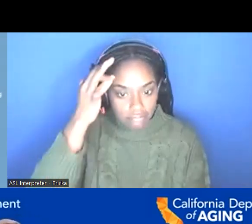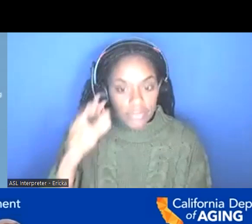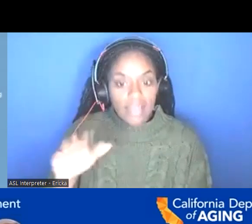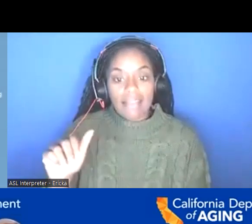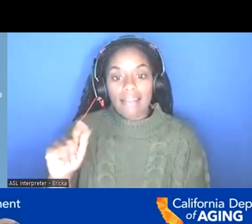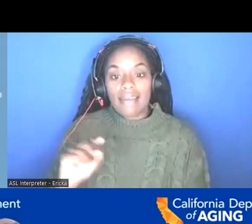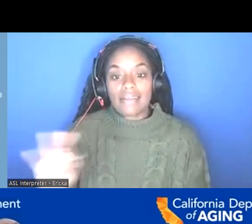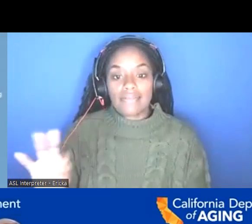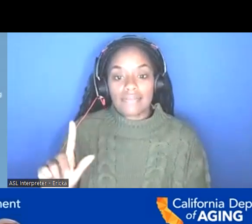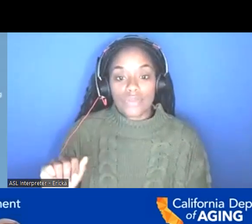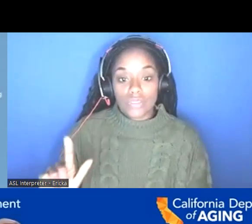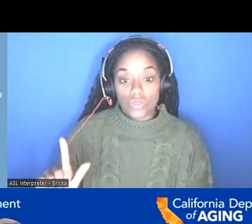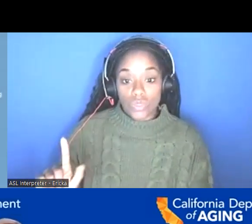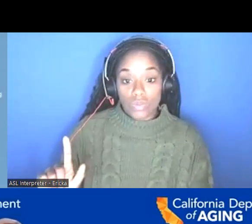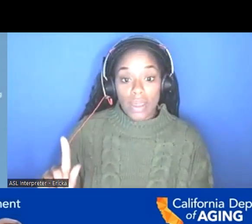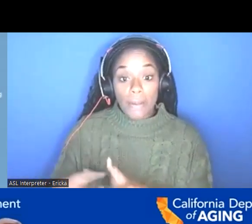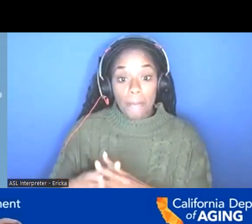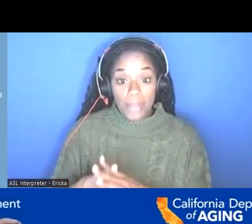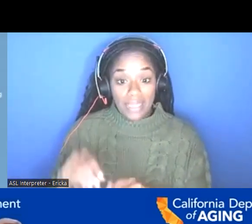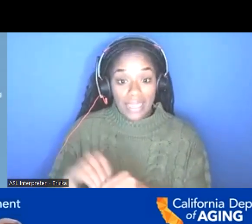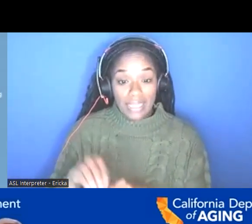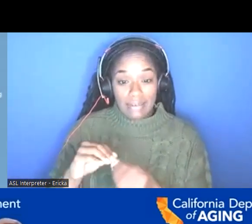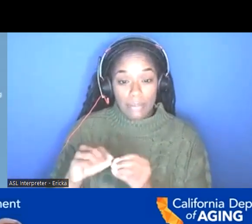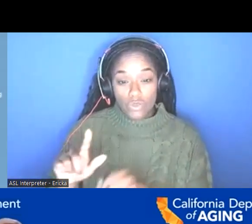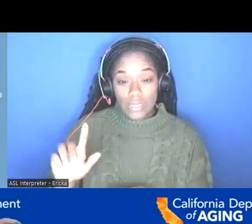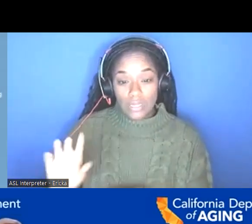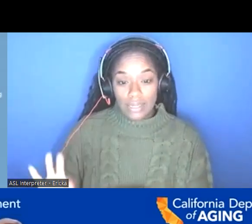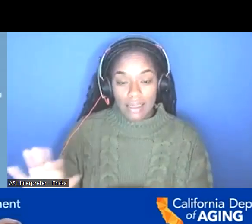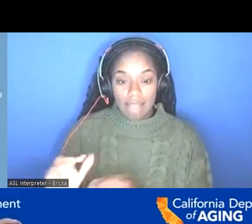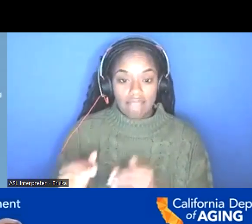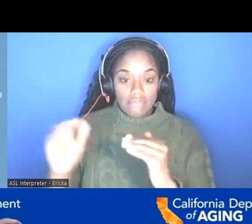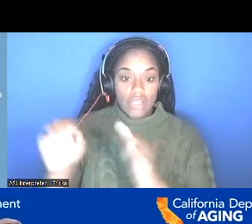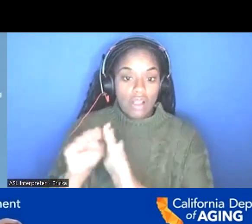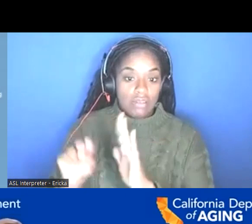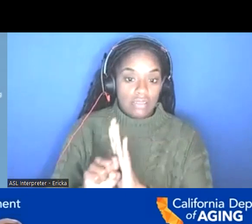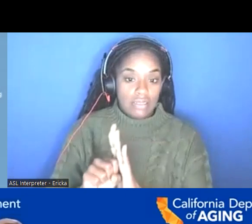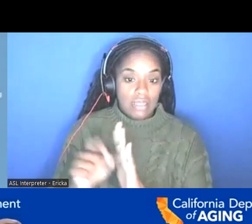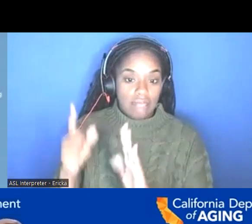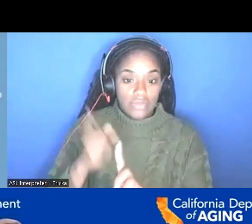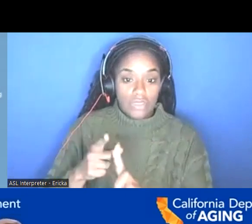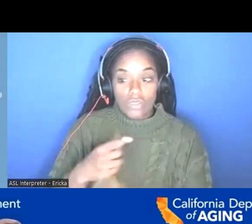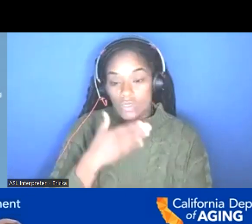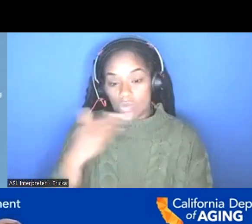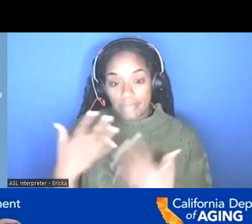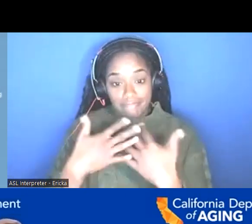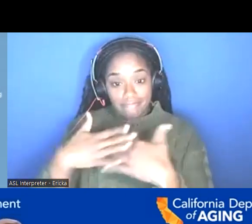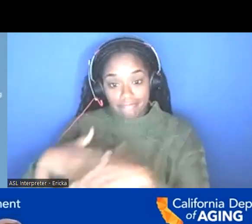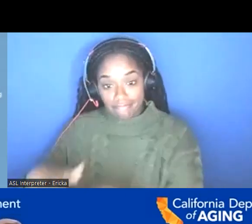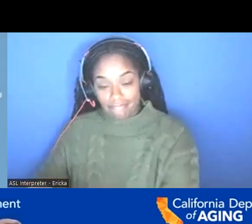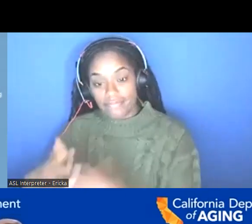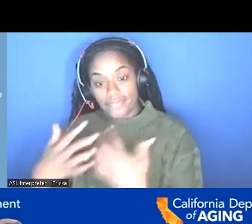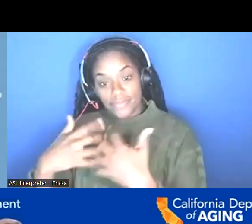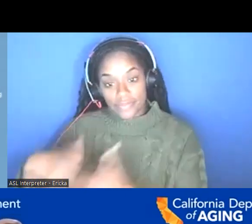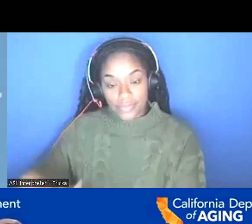But also in Initiative 29, advancing our statewide goals to better integrate, coordinate, and align services across Medicare